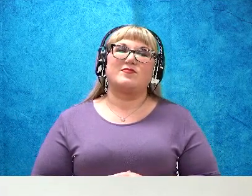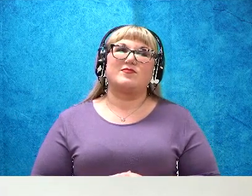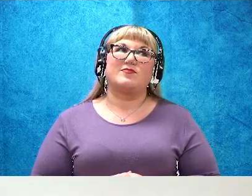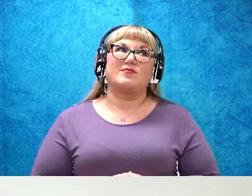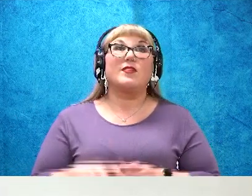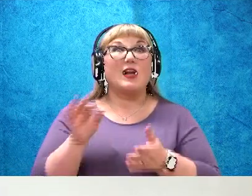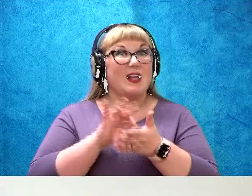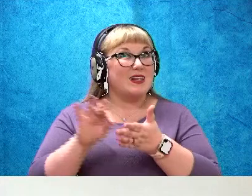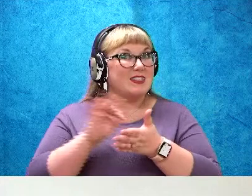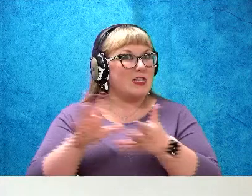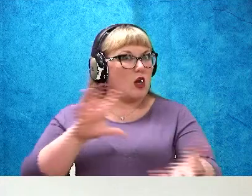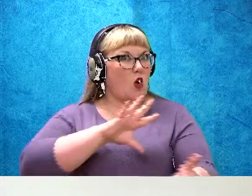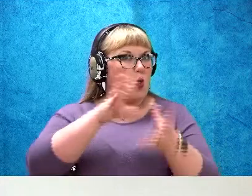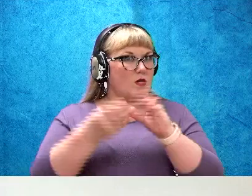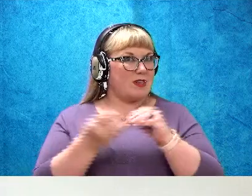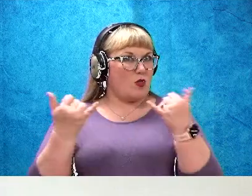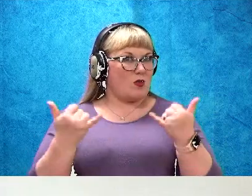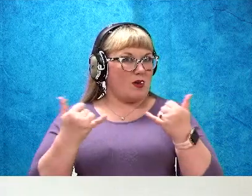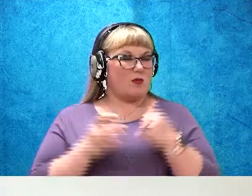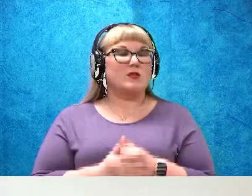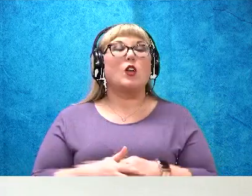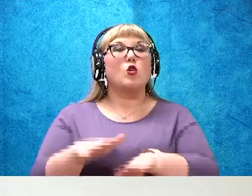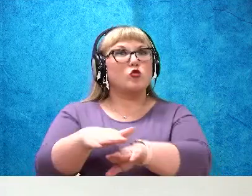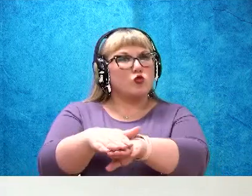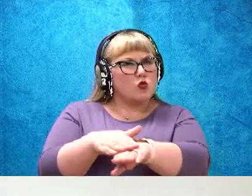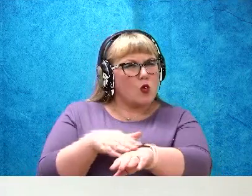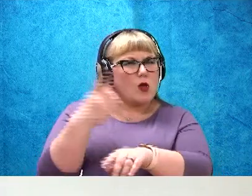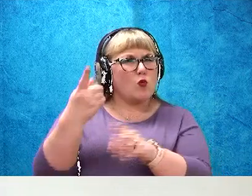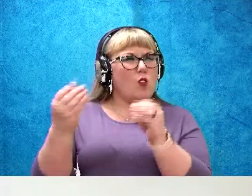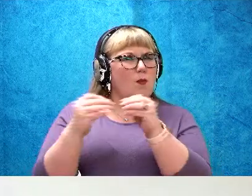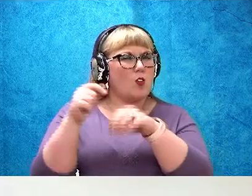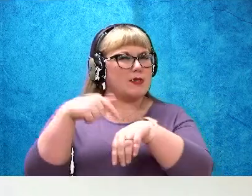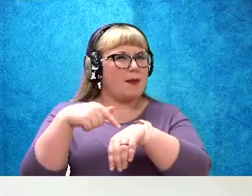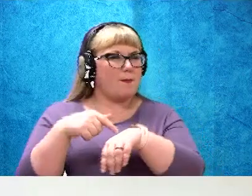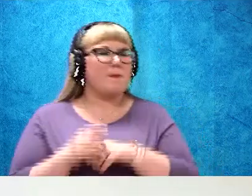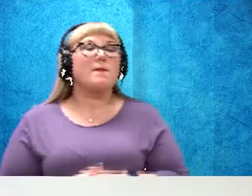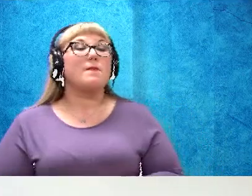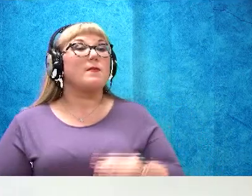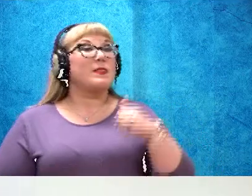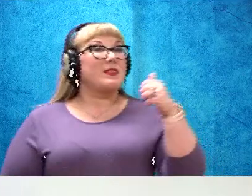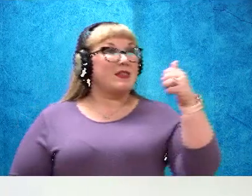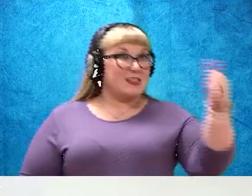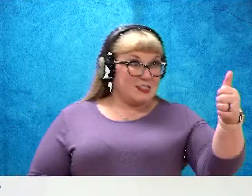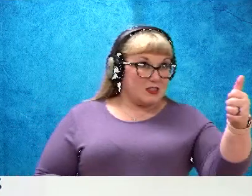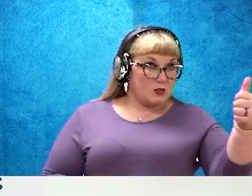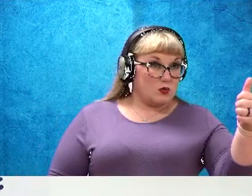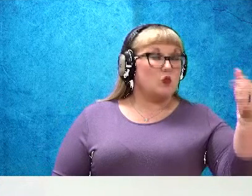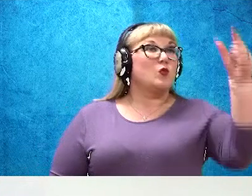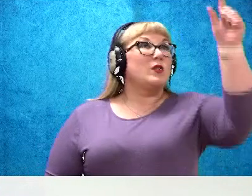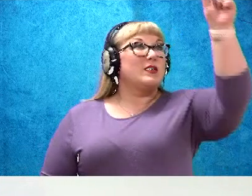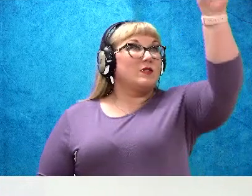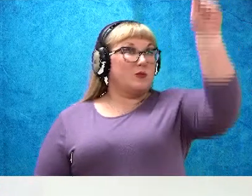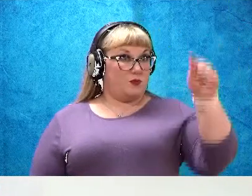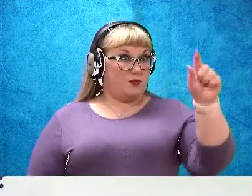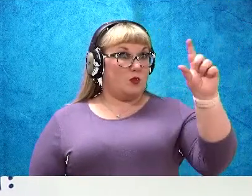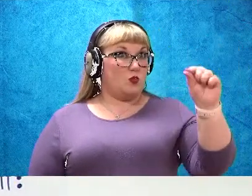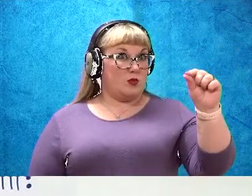Let's count it all together slowly one more time. 10,